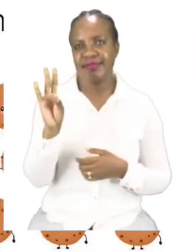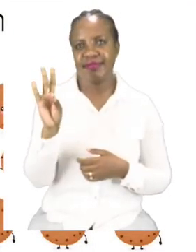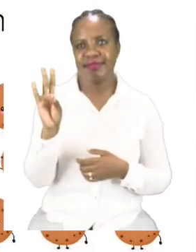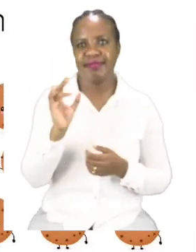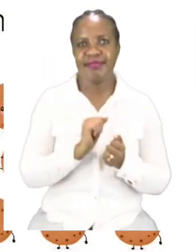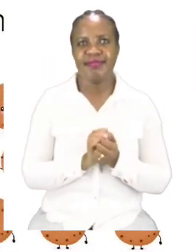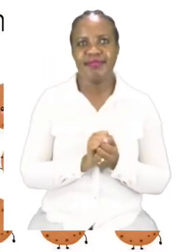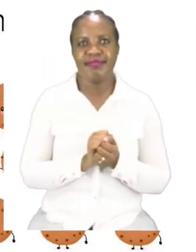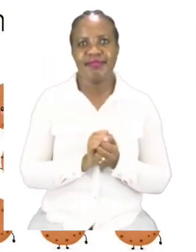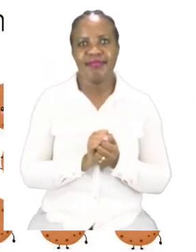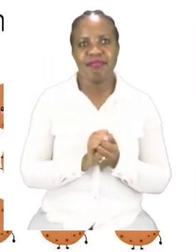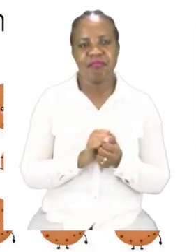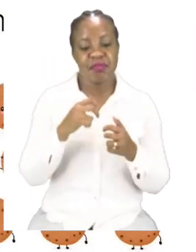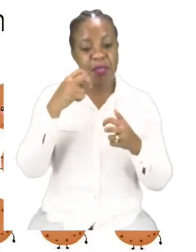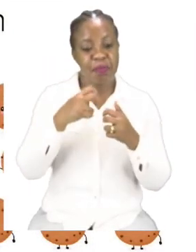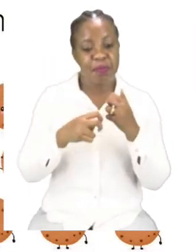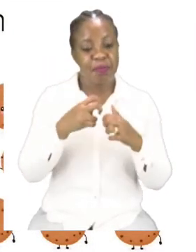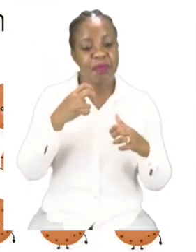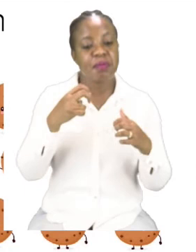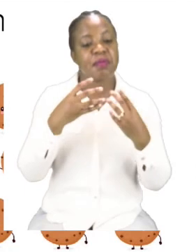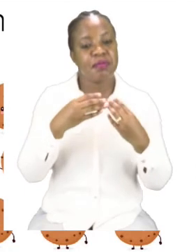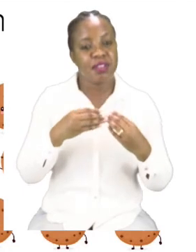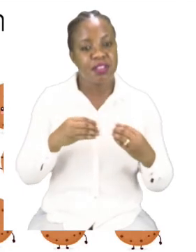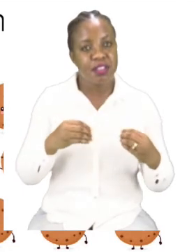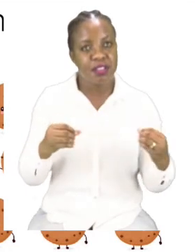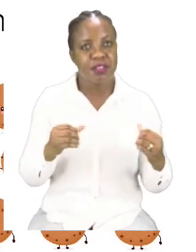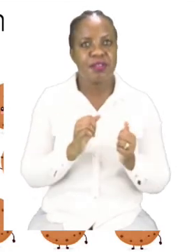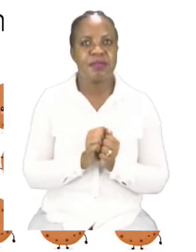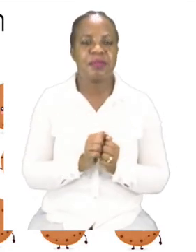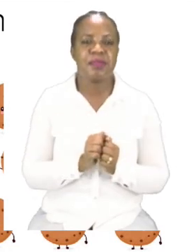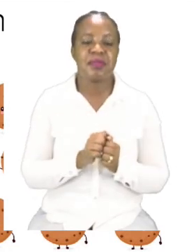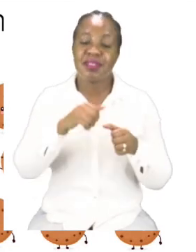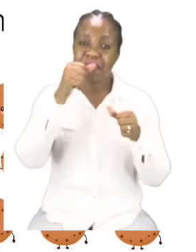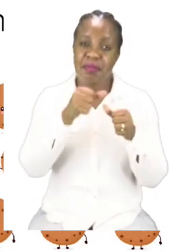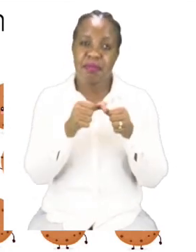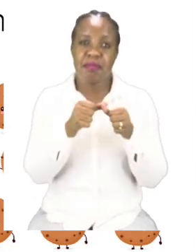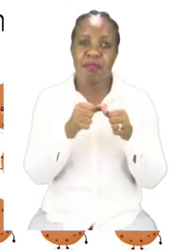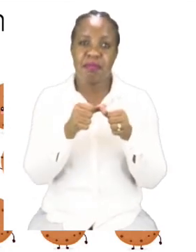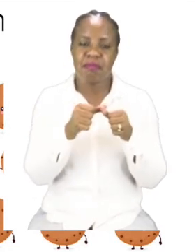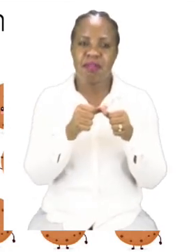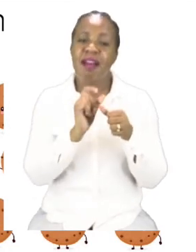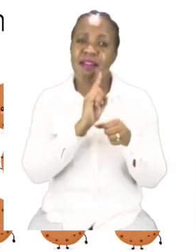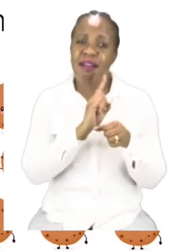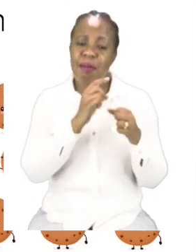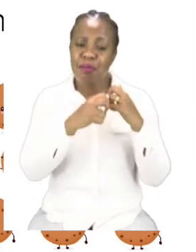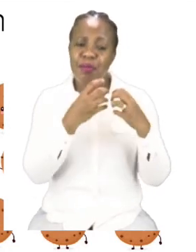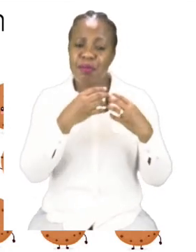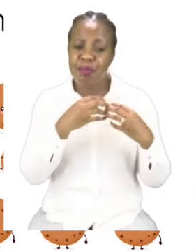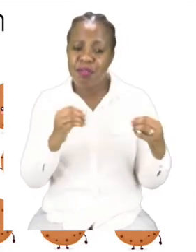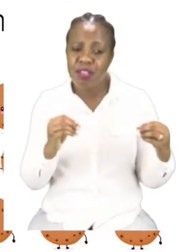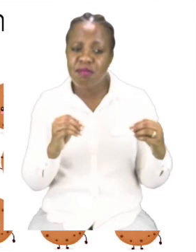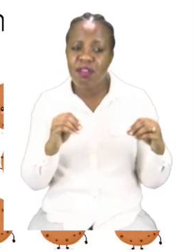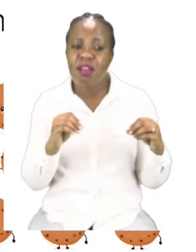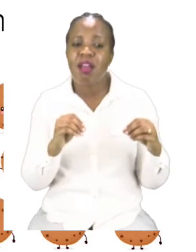we are going to be doing some problem-solving sums. Now remember, this is a story that has a problem that you